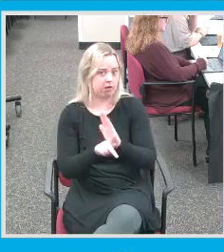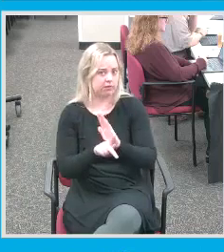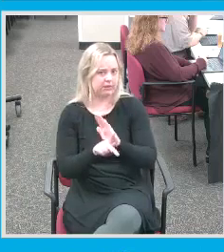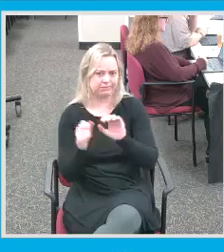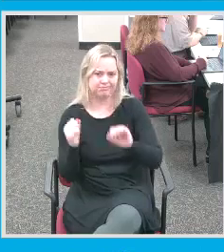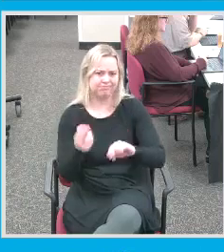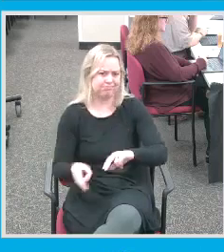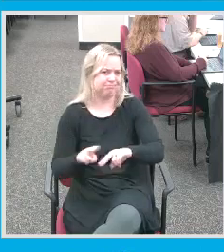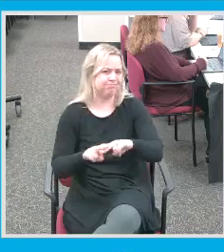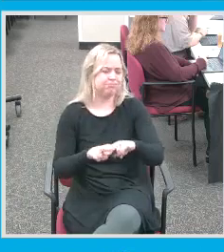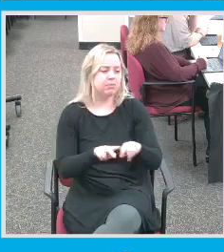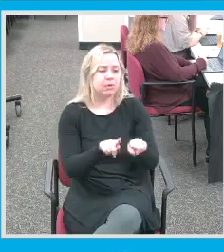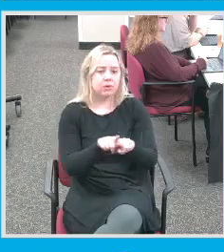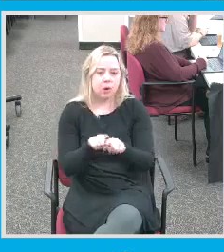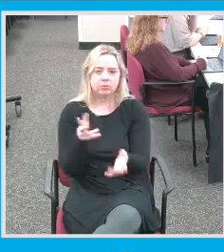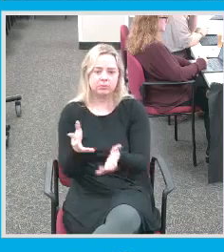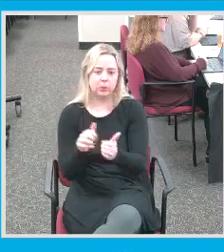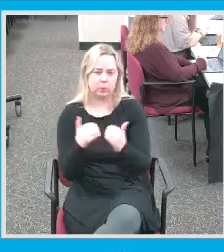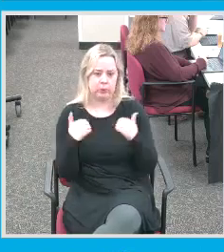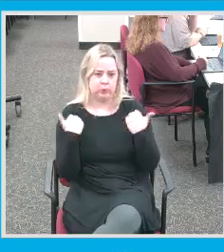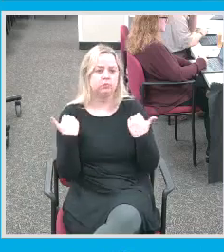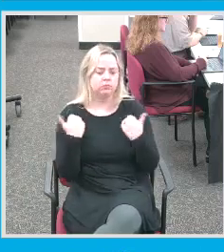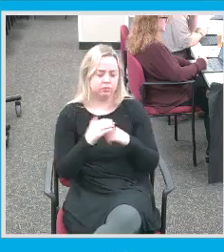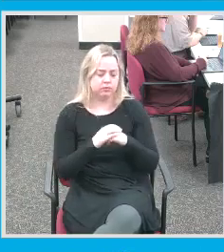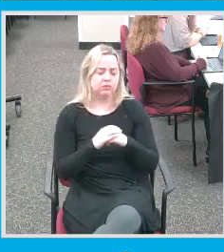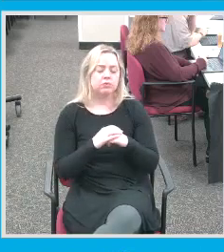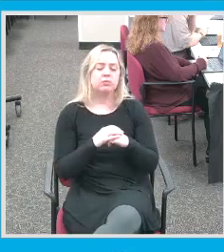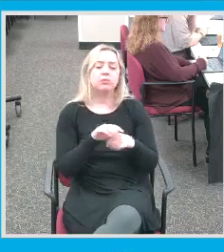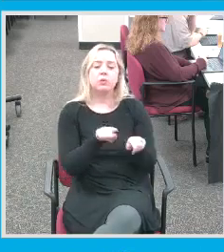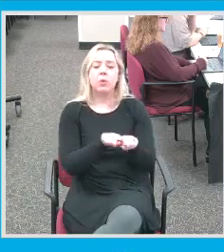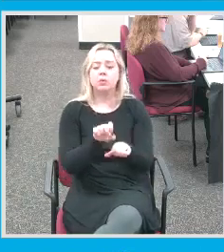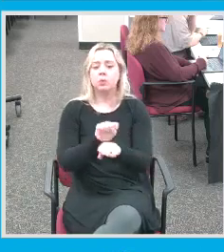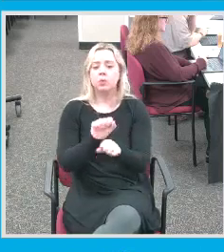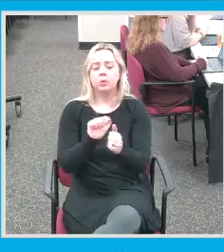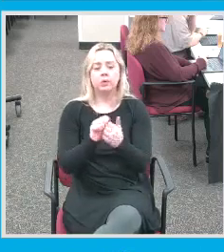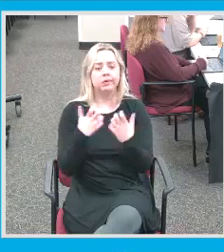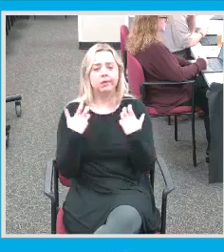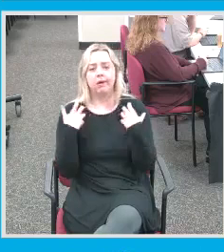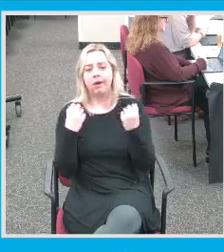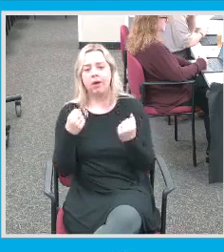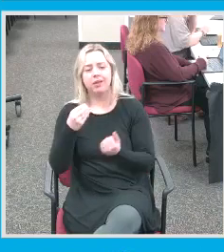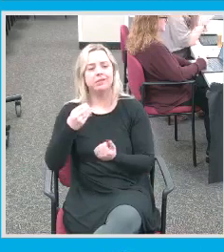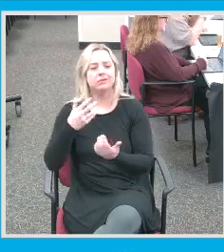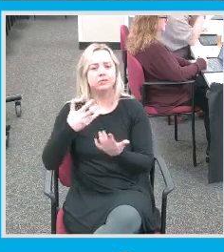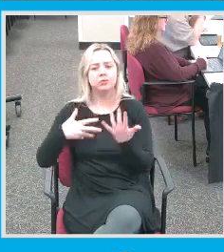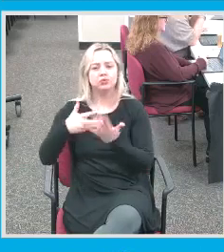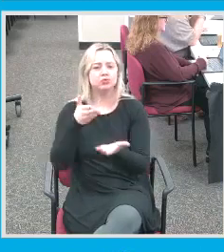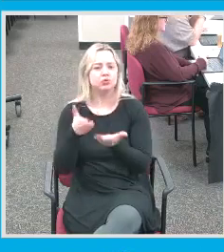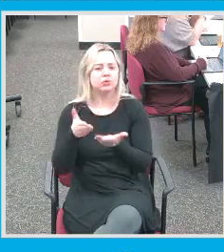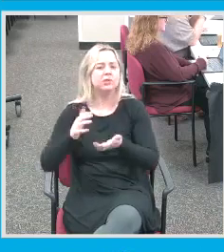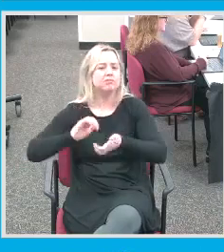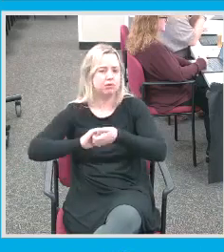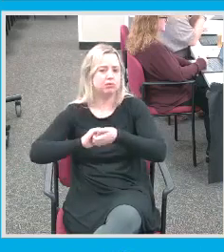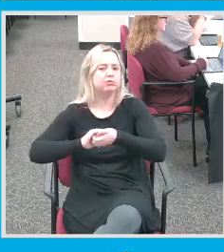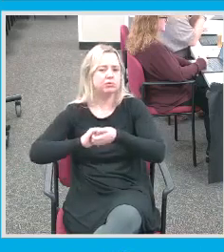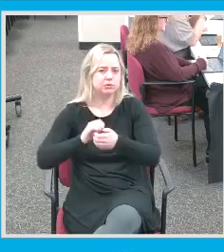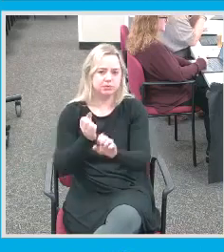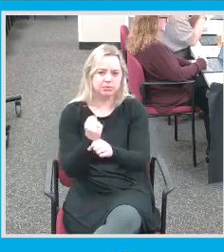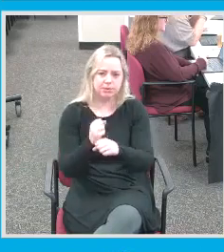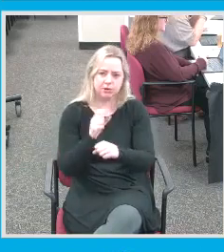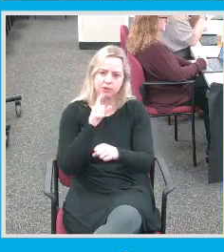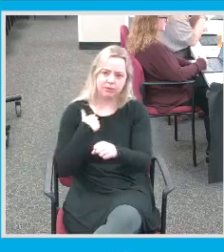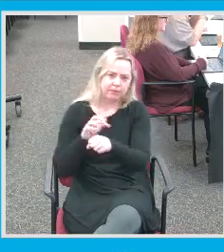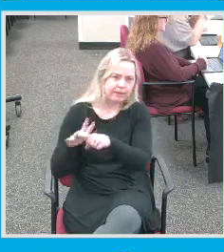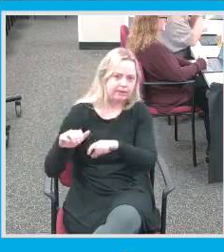and to engage with youth. We also work with our health and social service partners in the community to ensure that they have the training that they